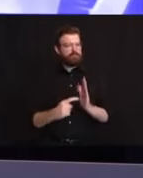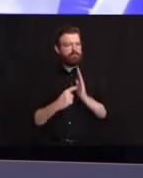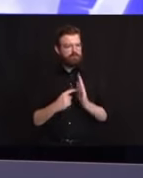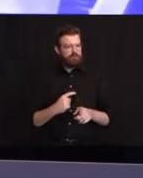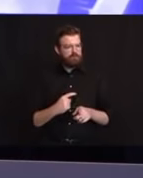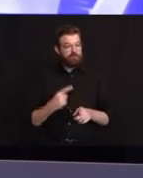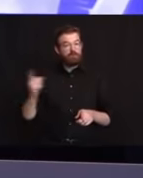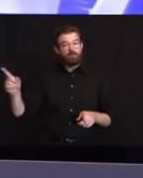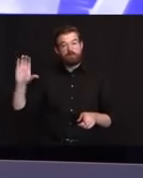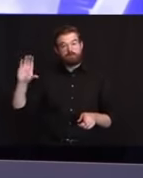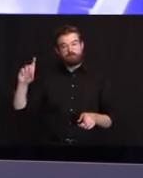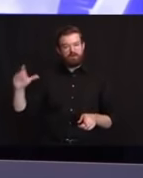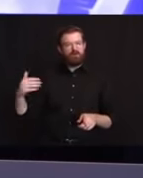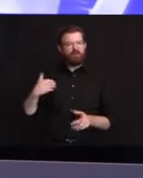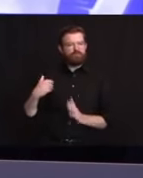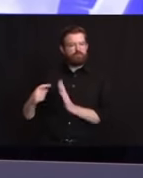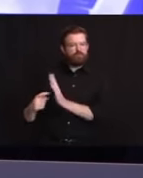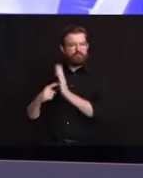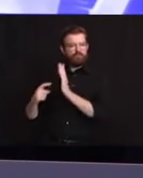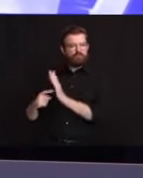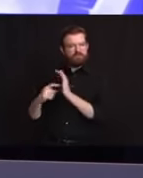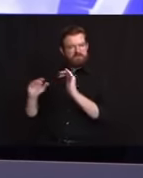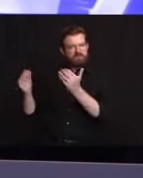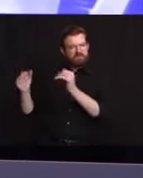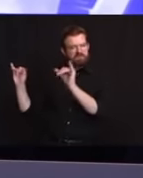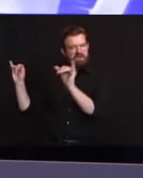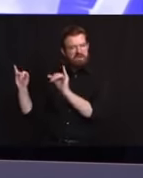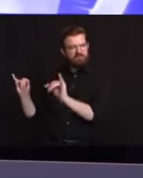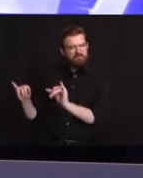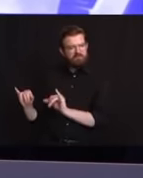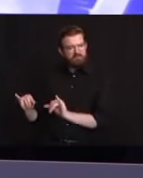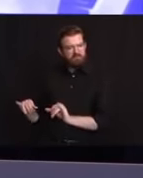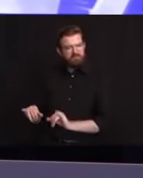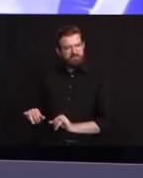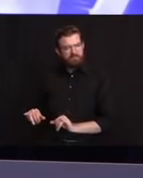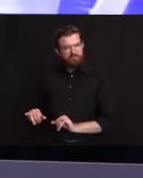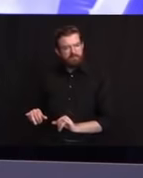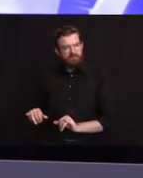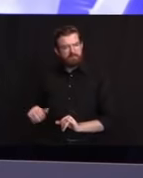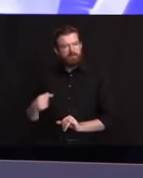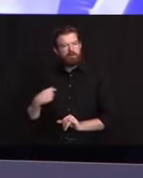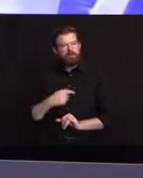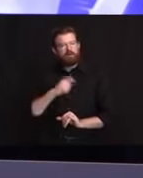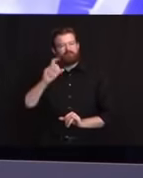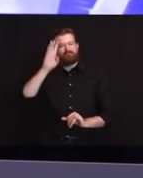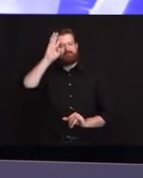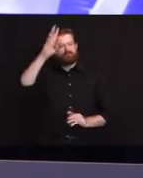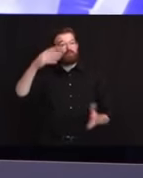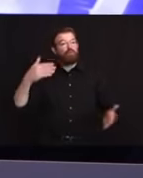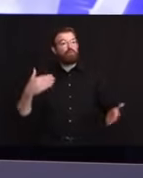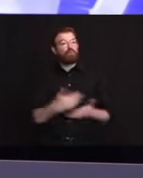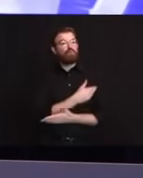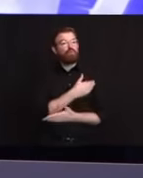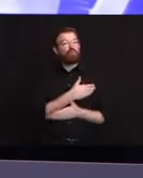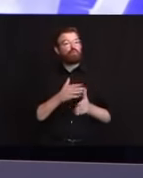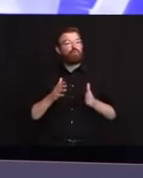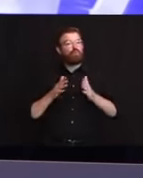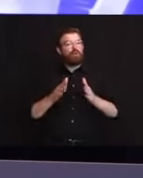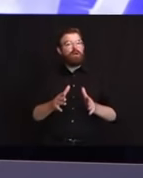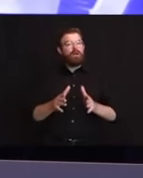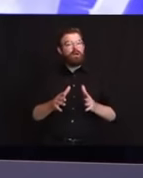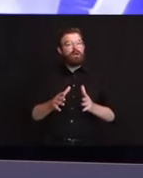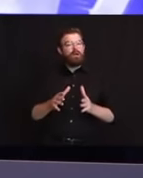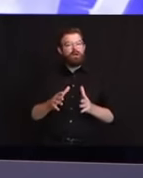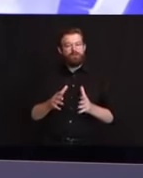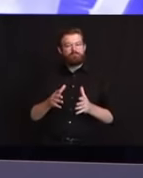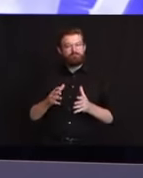to work with our hospitals to develop information through the portal again, that they will be able